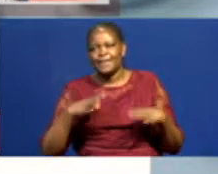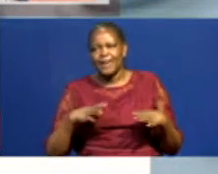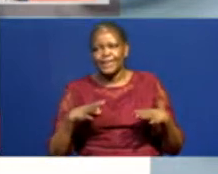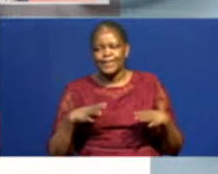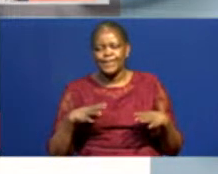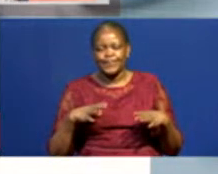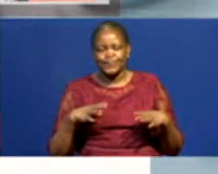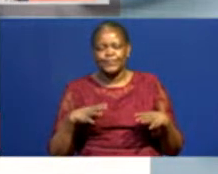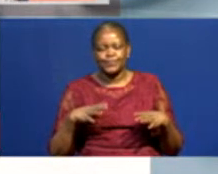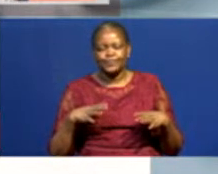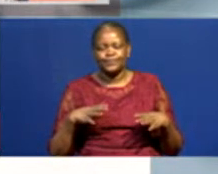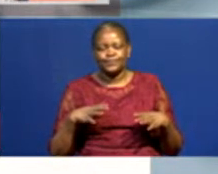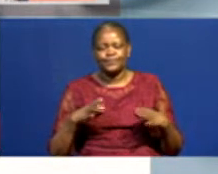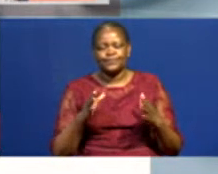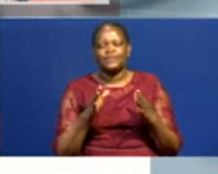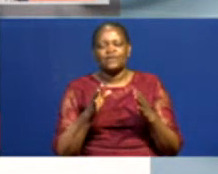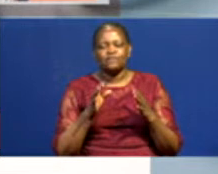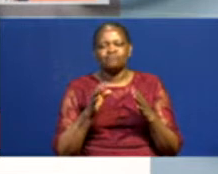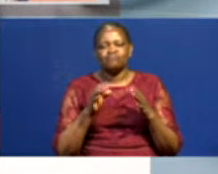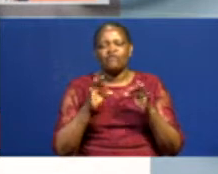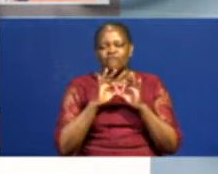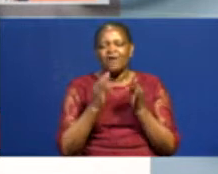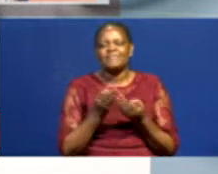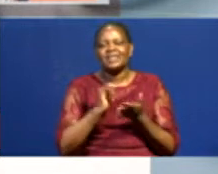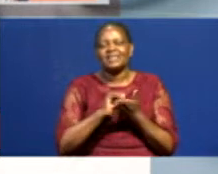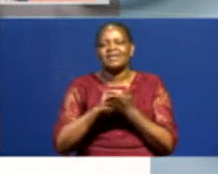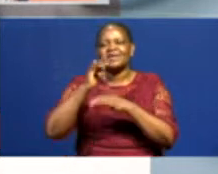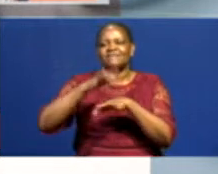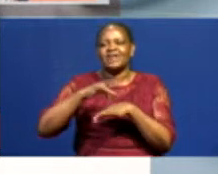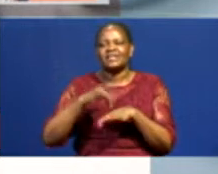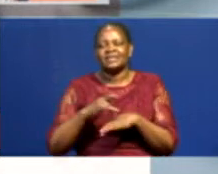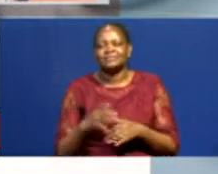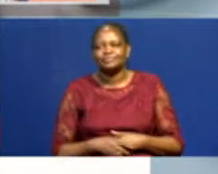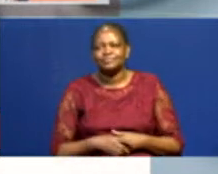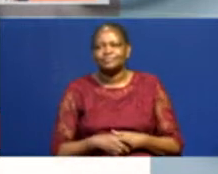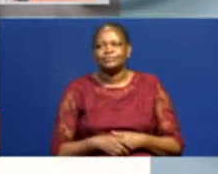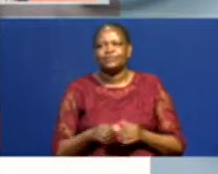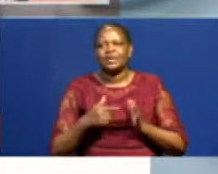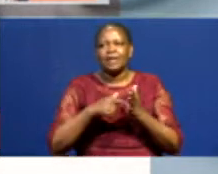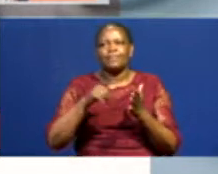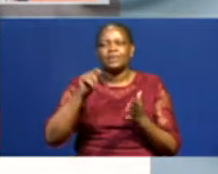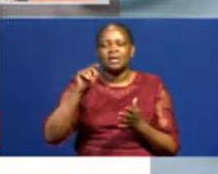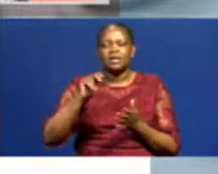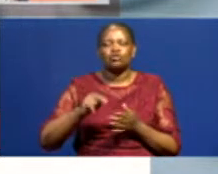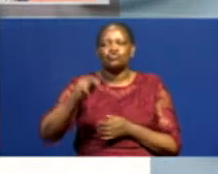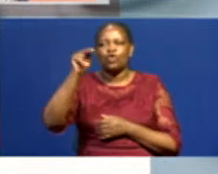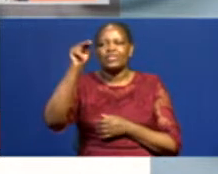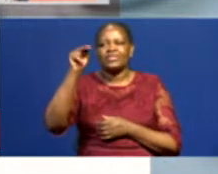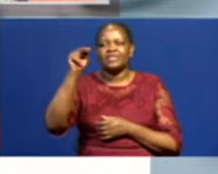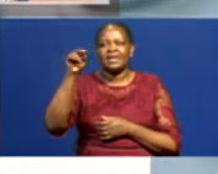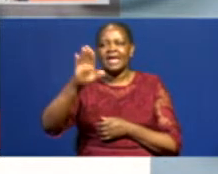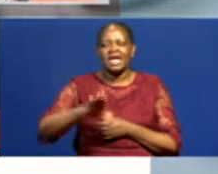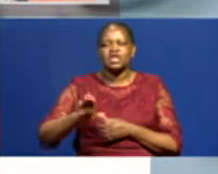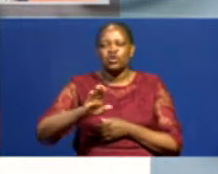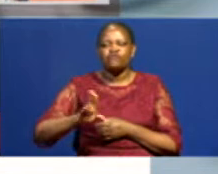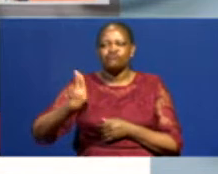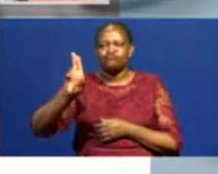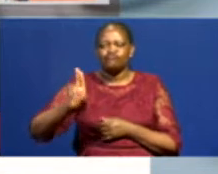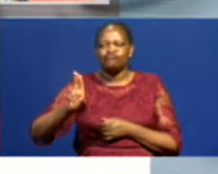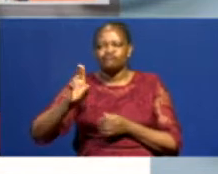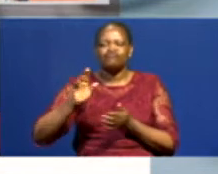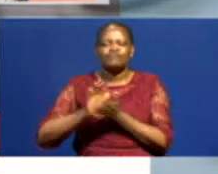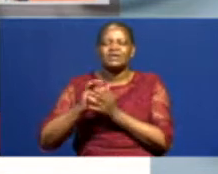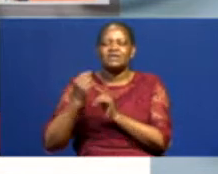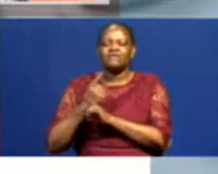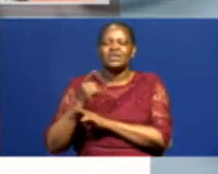I mean households affected. And this is mostly in part of Tana North, area of Umoja. These are areas